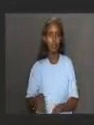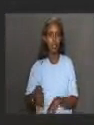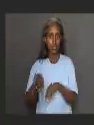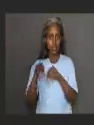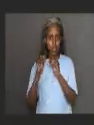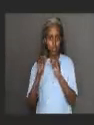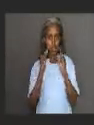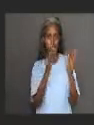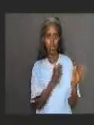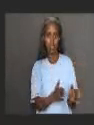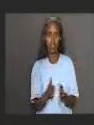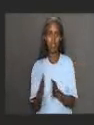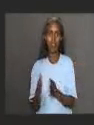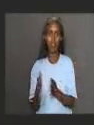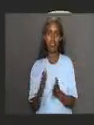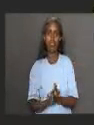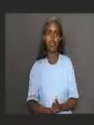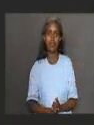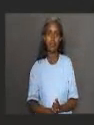Students, let's get ready.